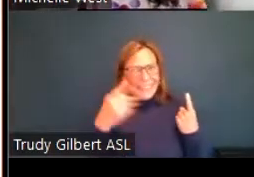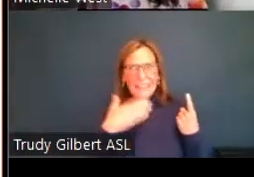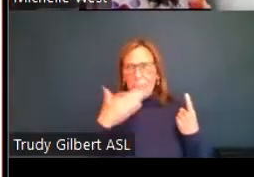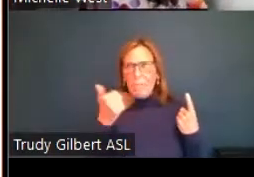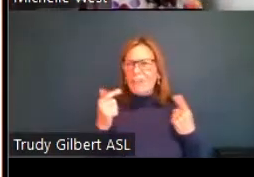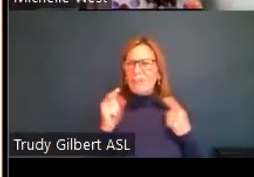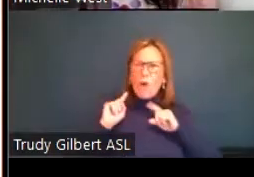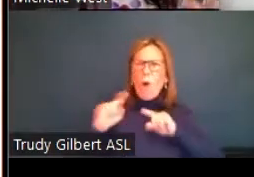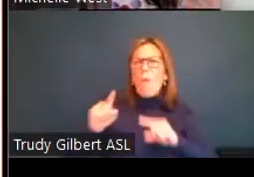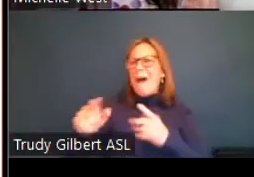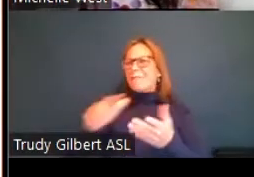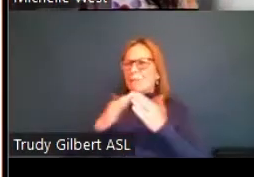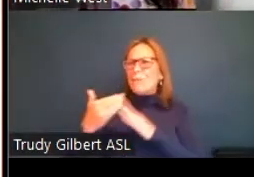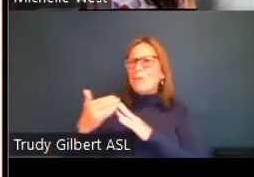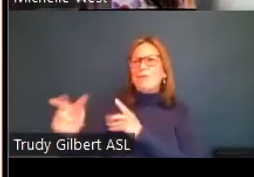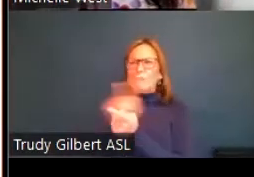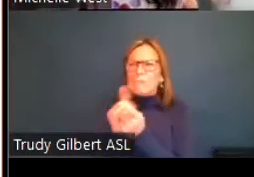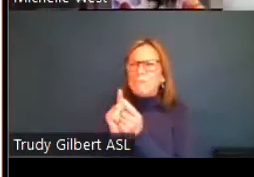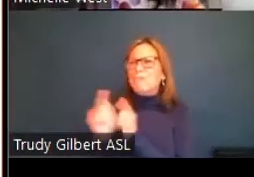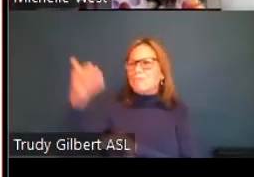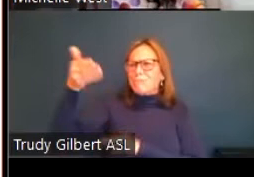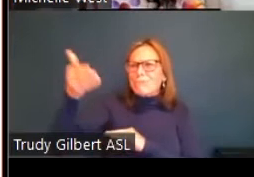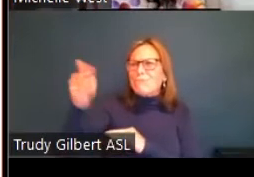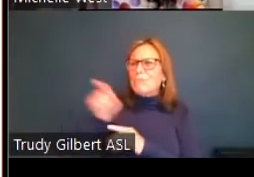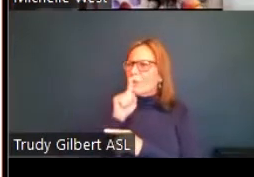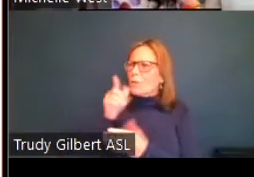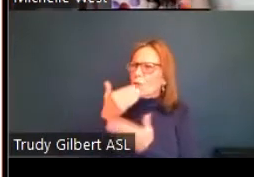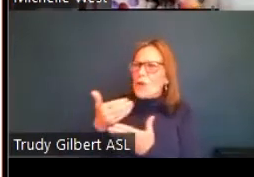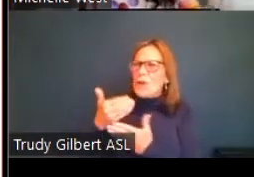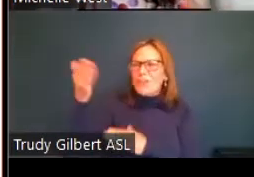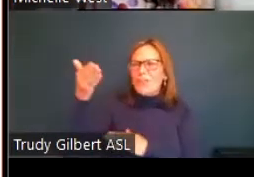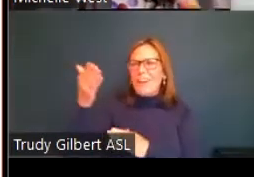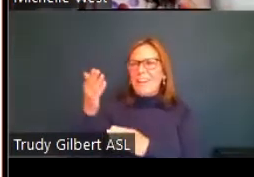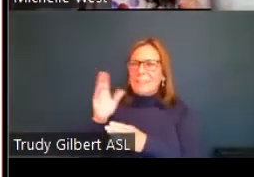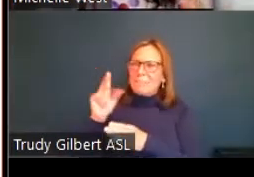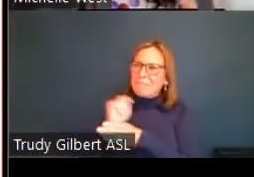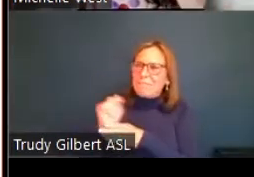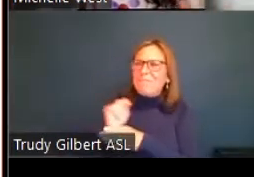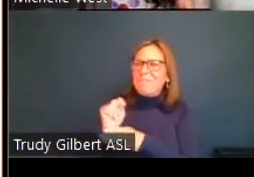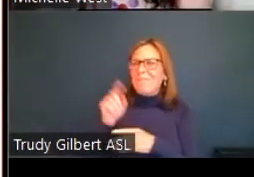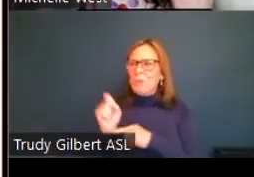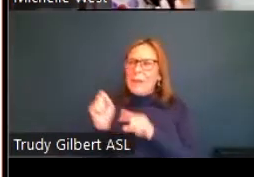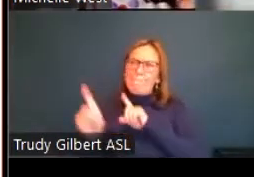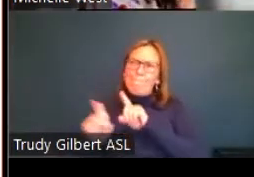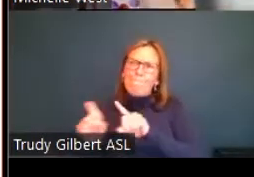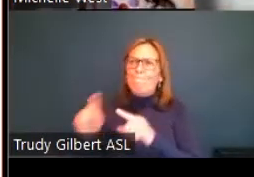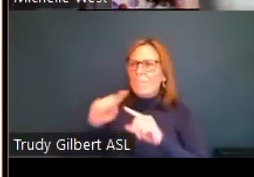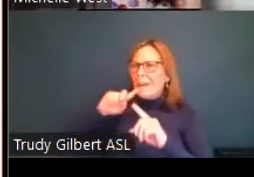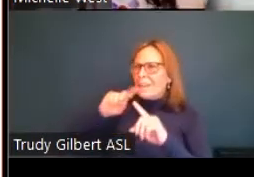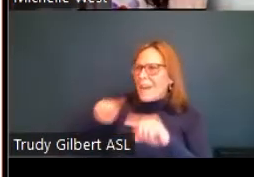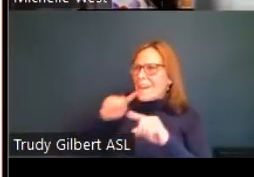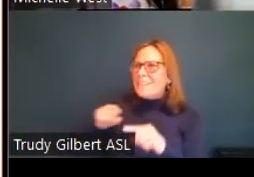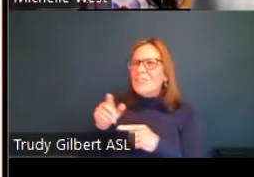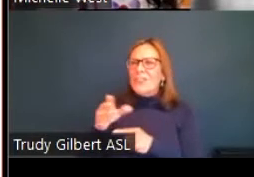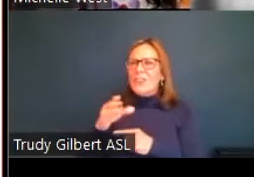presentations on some really well-made trainings. And that way you can Q&A, you can dialogue, they have a face to a name, they've